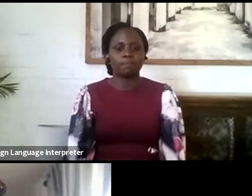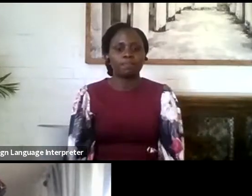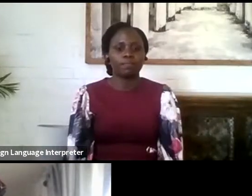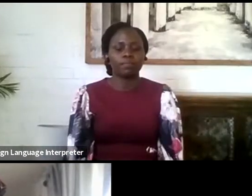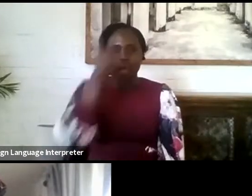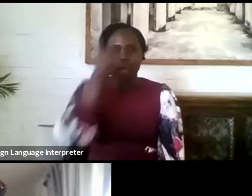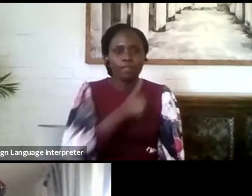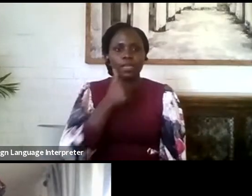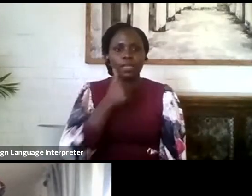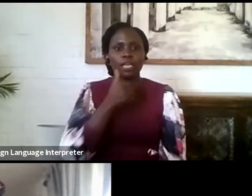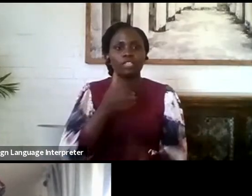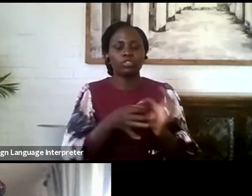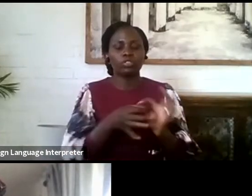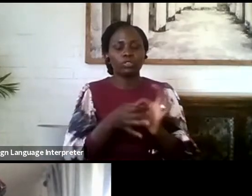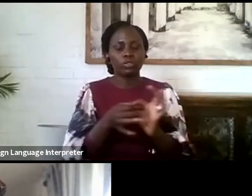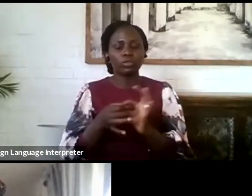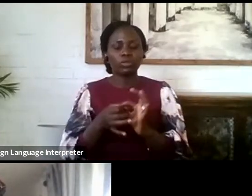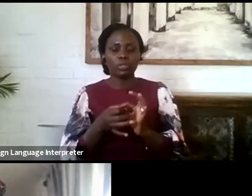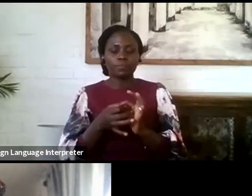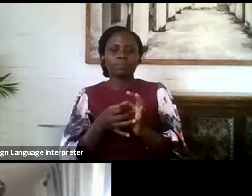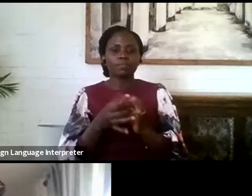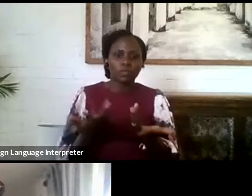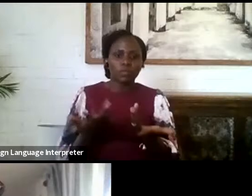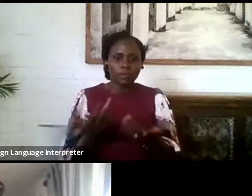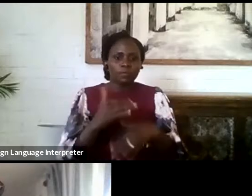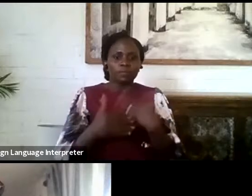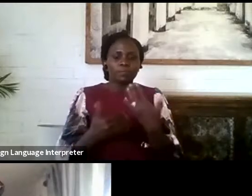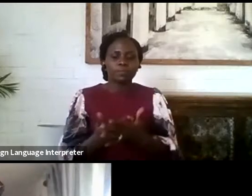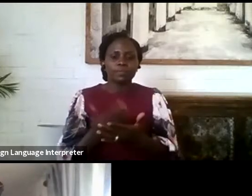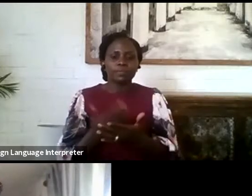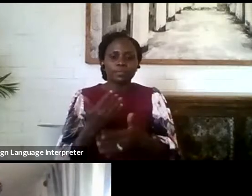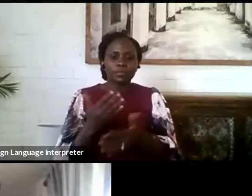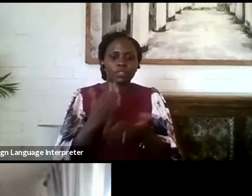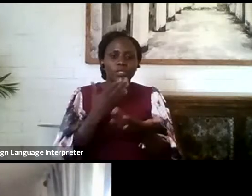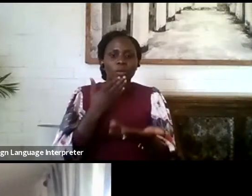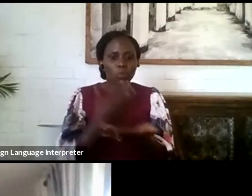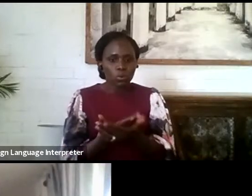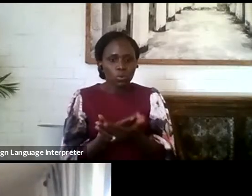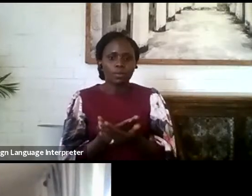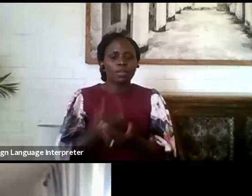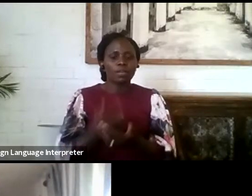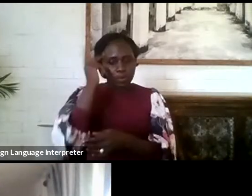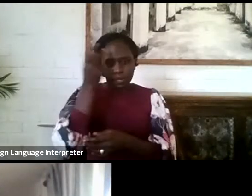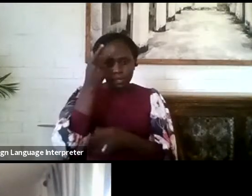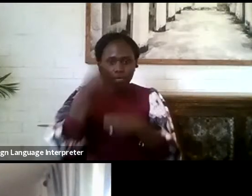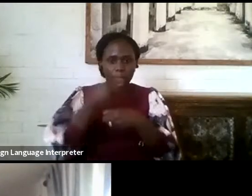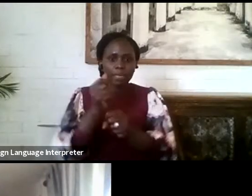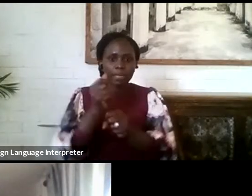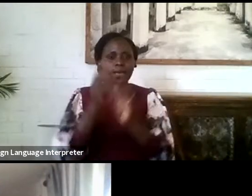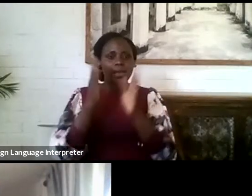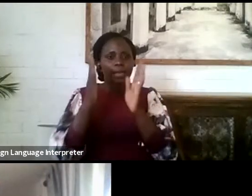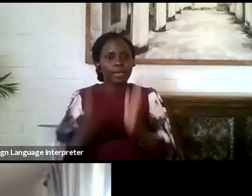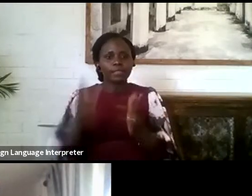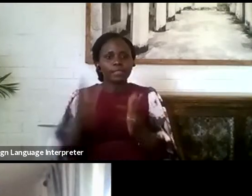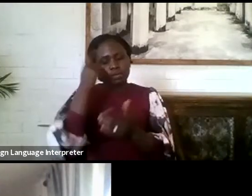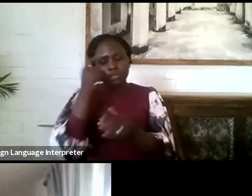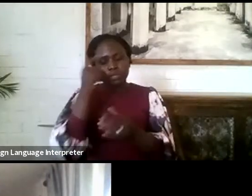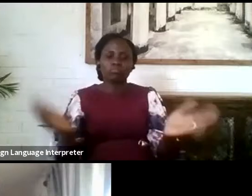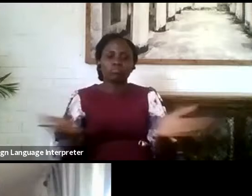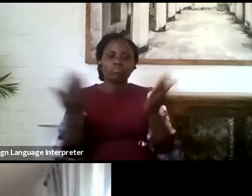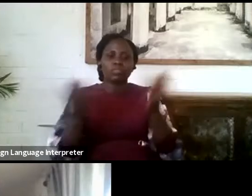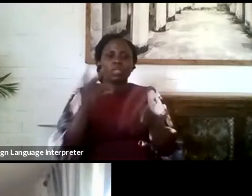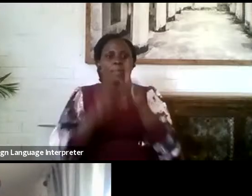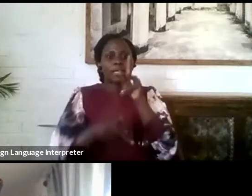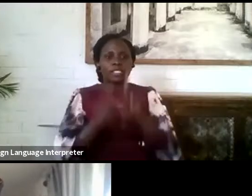Framework consultative process is a good step, and policymakers, governments are encouraged to participate in the process and help shape